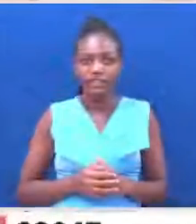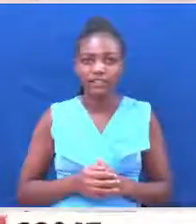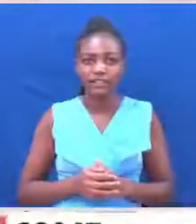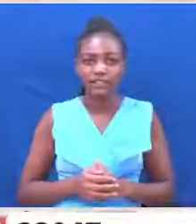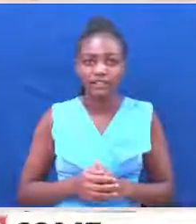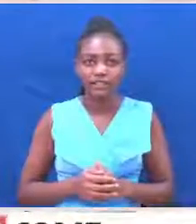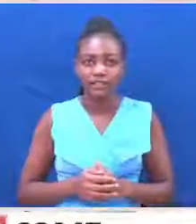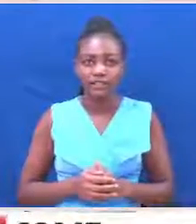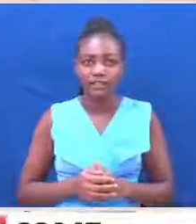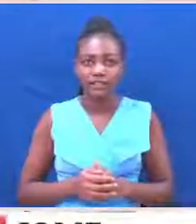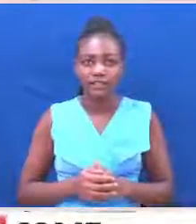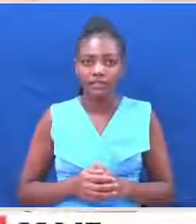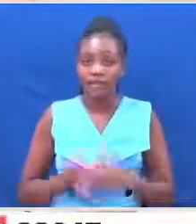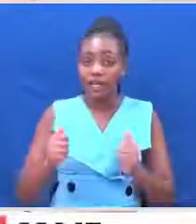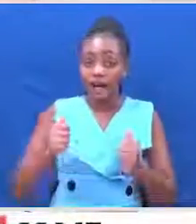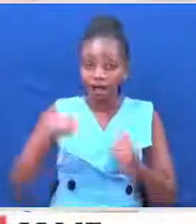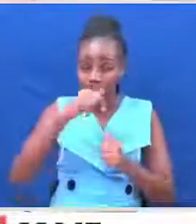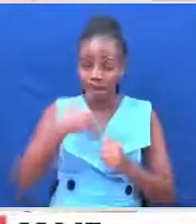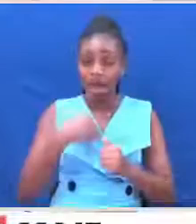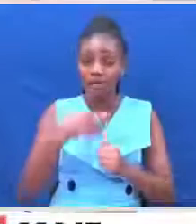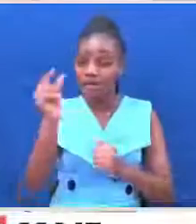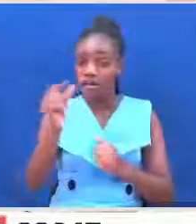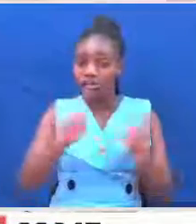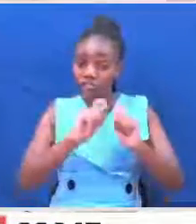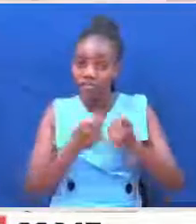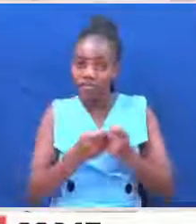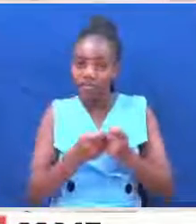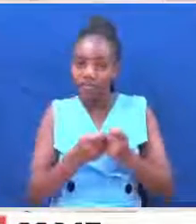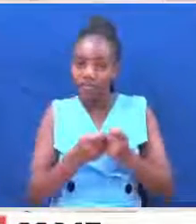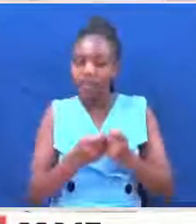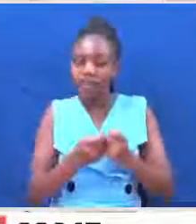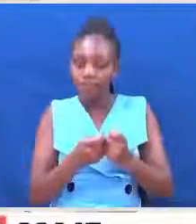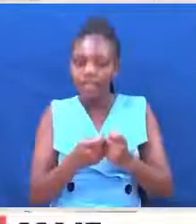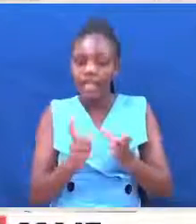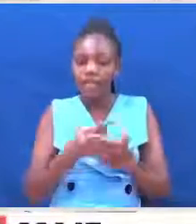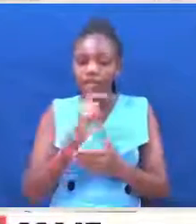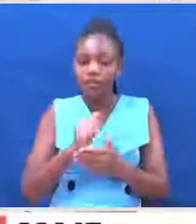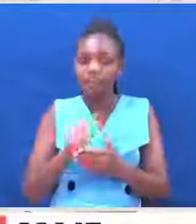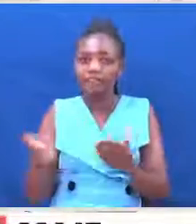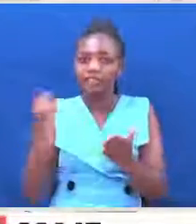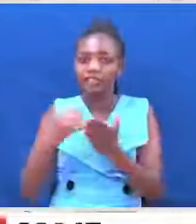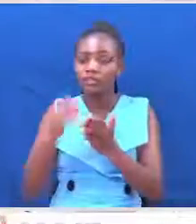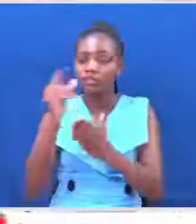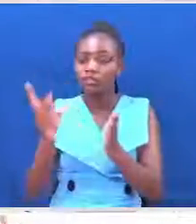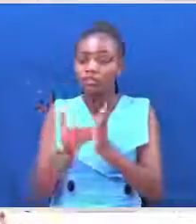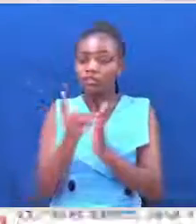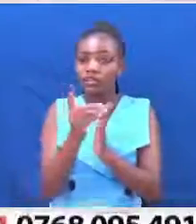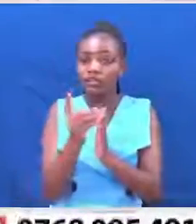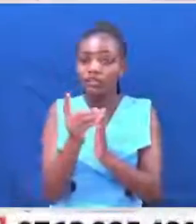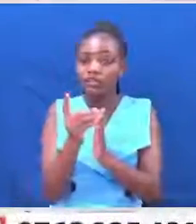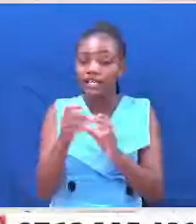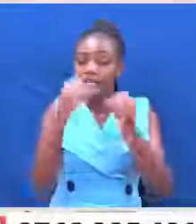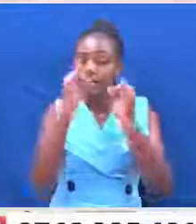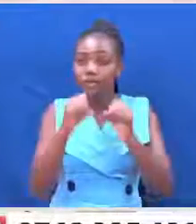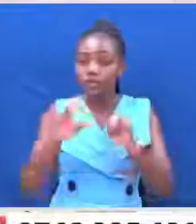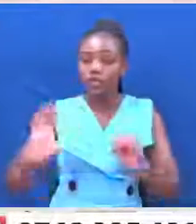that is the regional tier, where we have now also involved our regional development